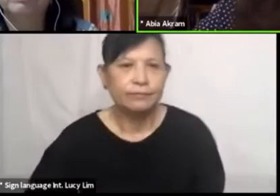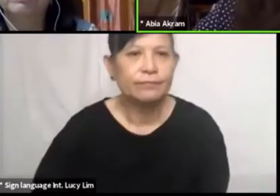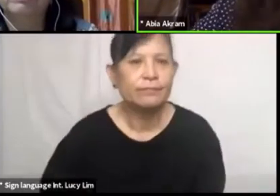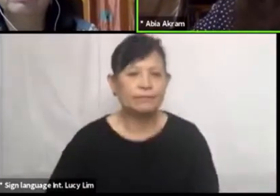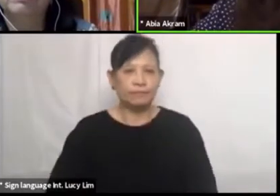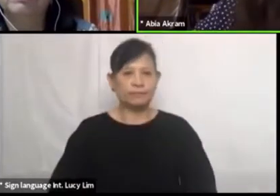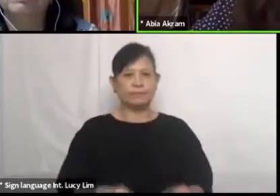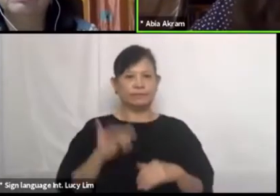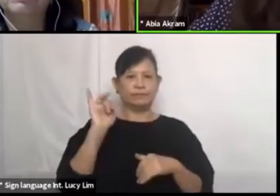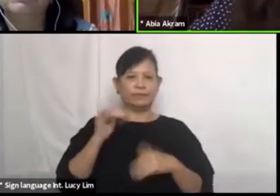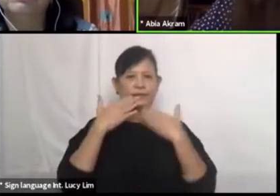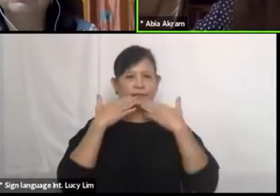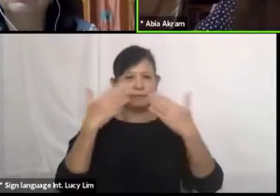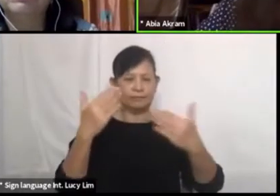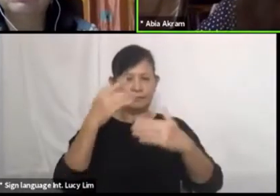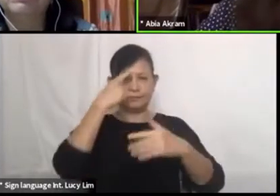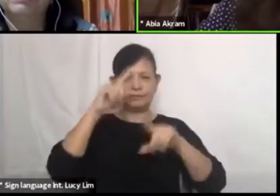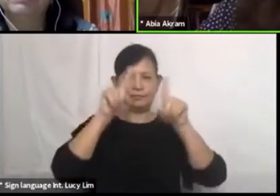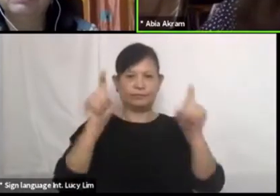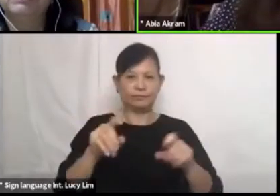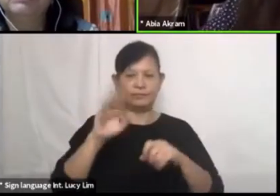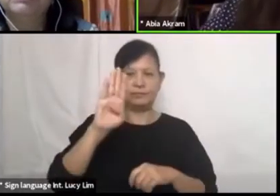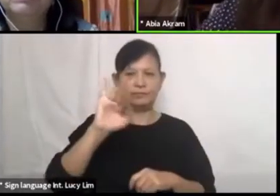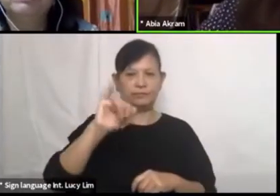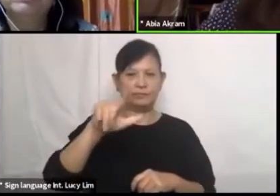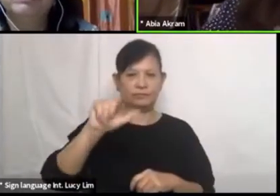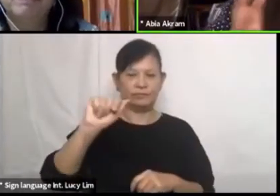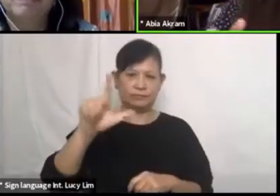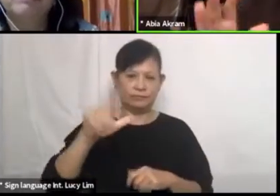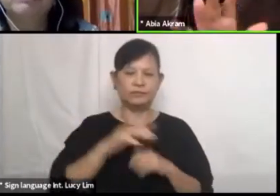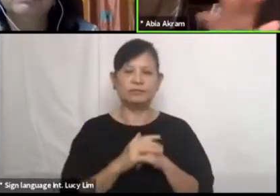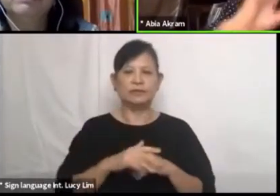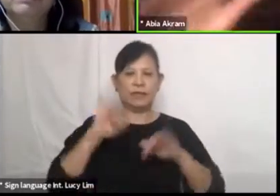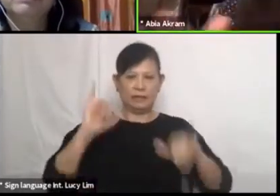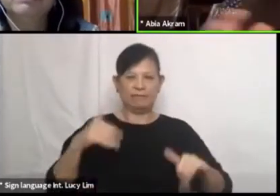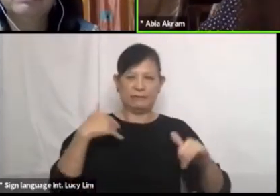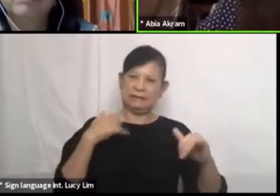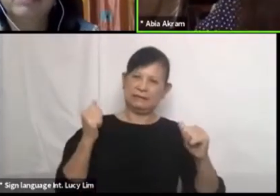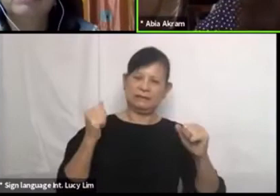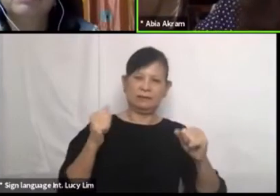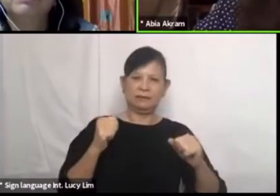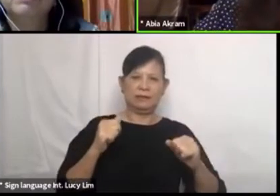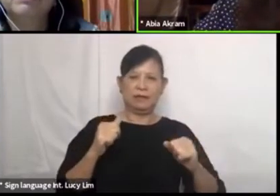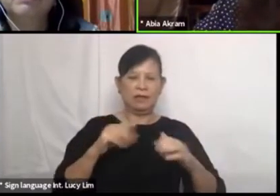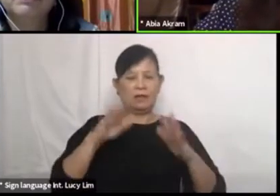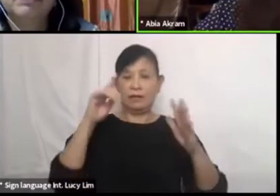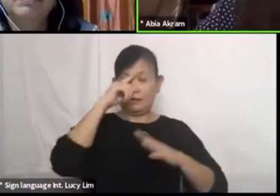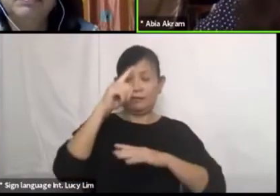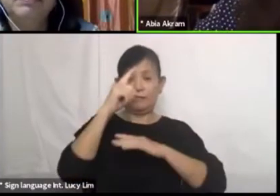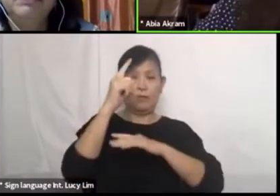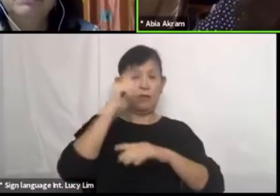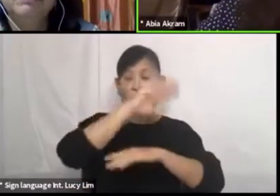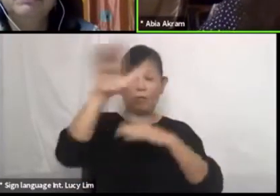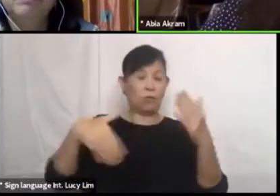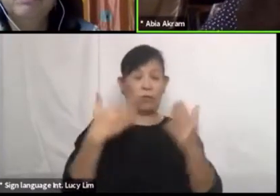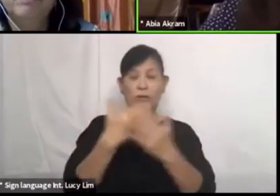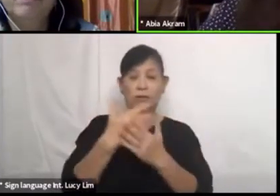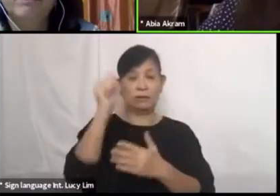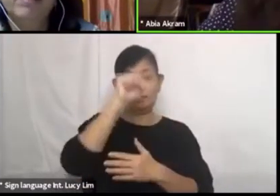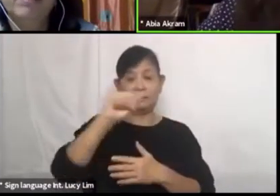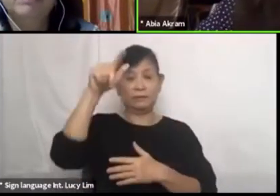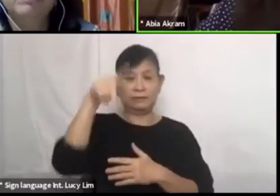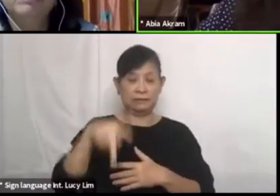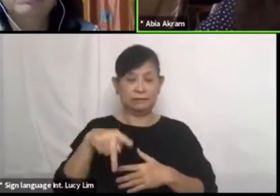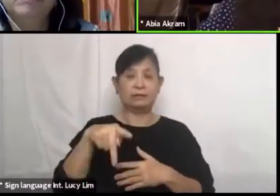good question. Thank you very much, Bilal. Yes, we have this challenge in all the Asia Pacific countries, though we have the